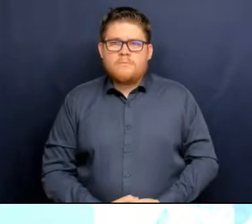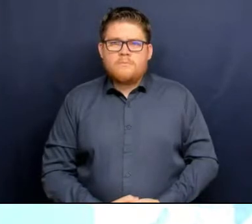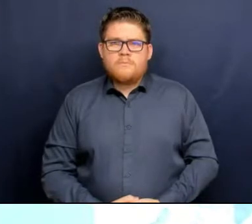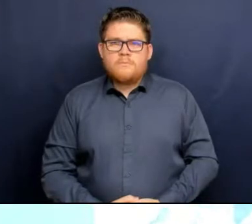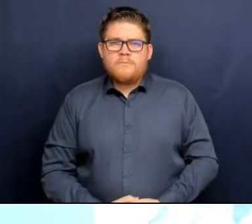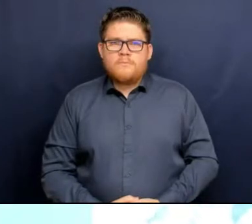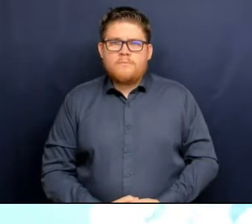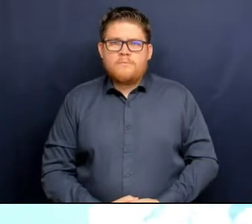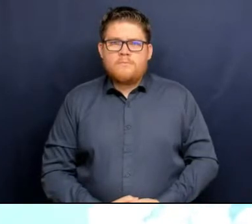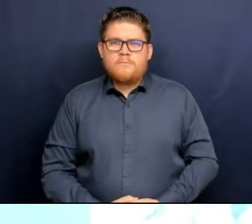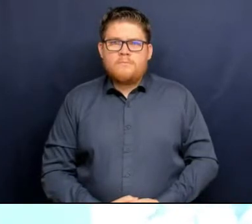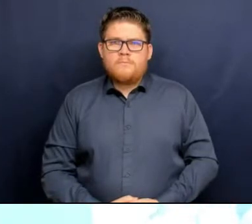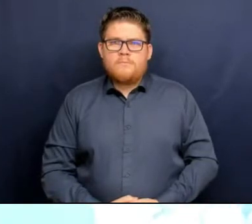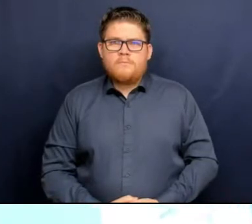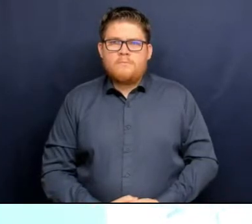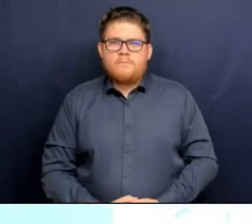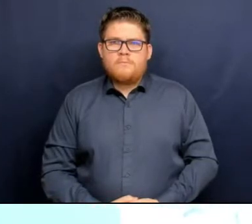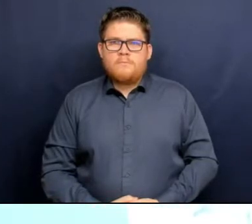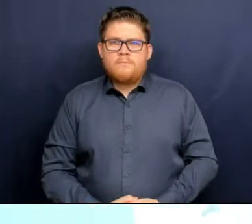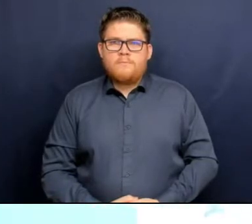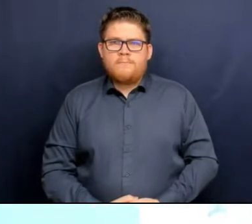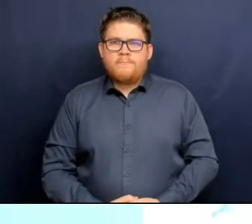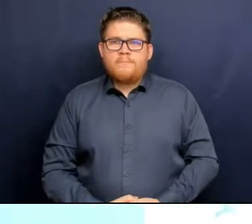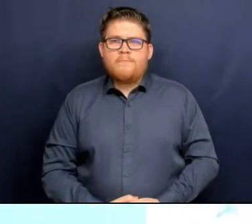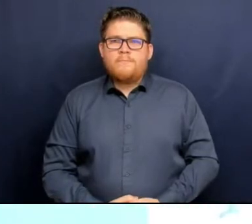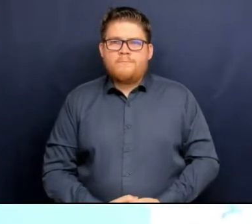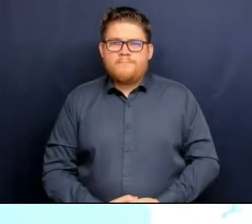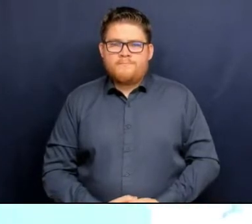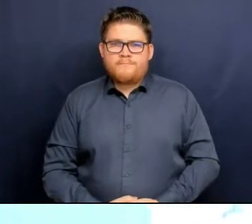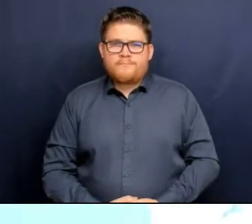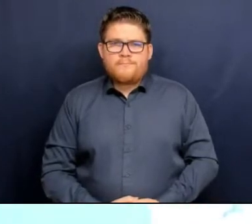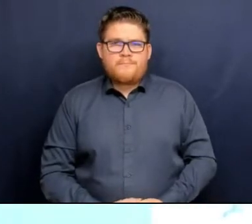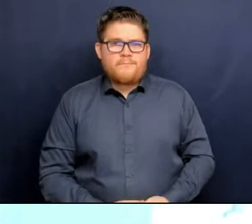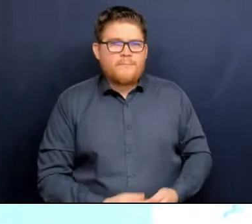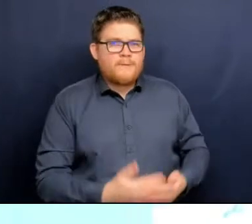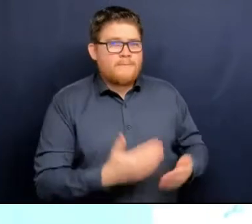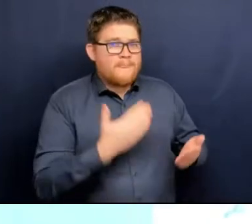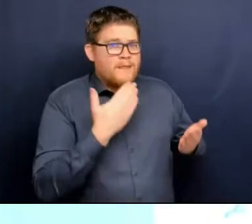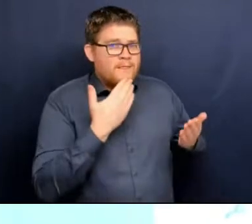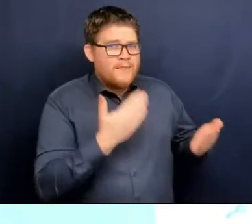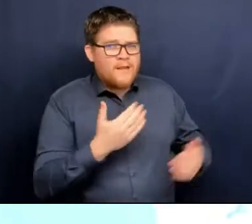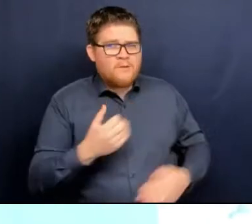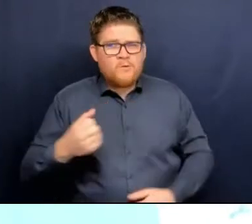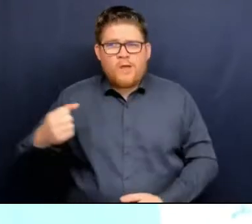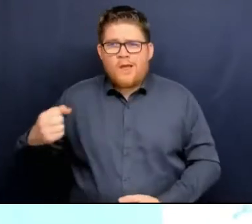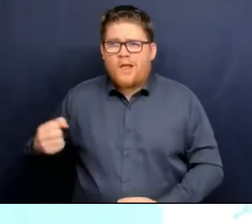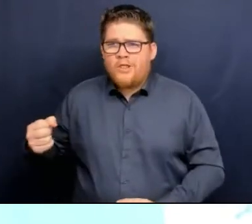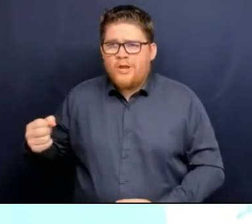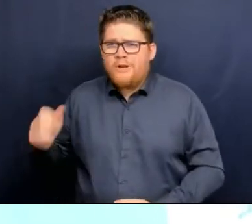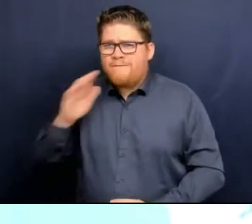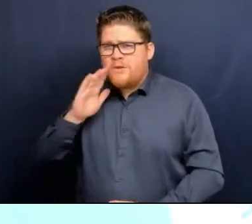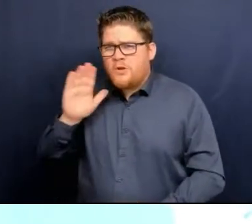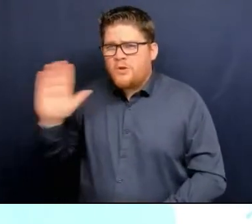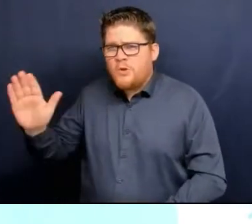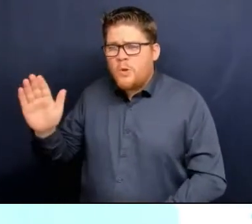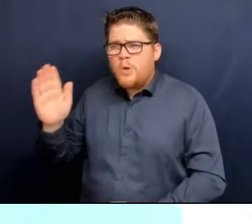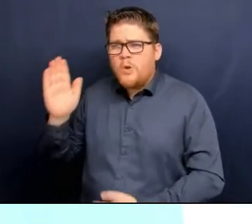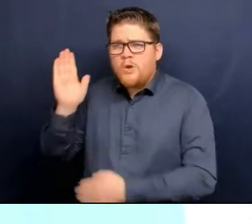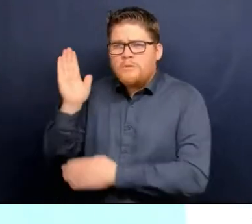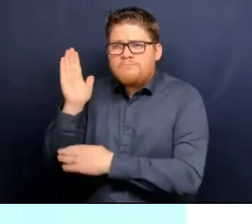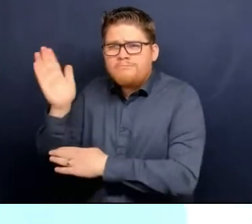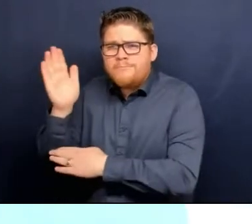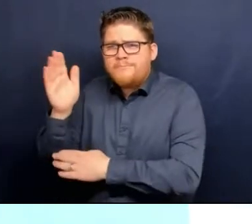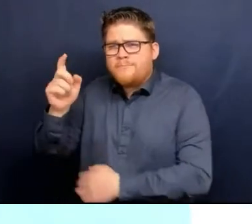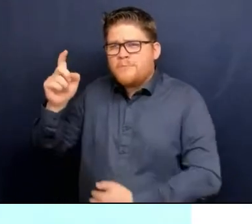Thank you very, very much, Elder Dick, and thank you for your wisdom. It's great to see you again. Thank you for allowing us to do this important work in